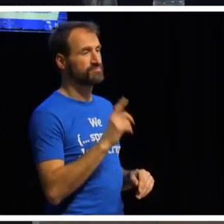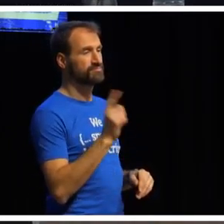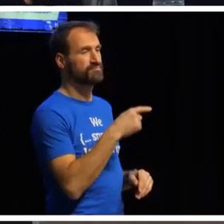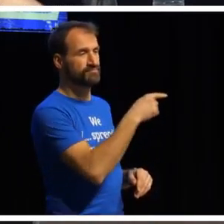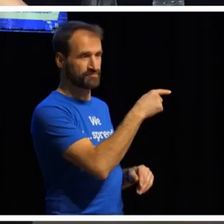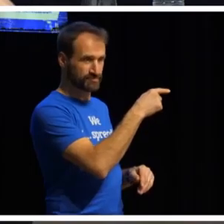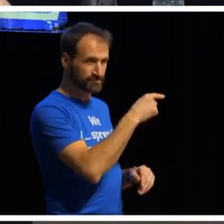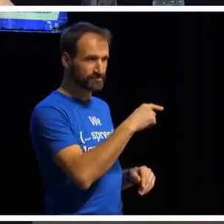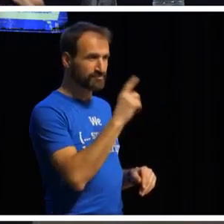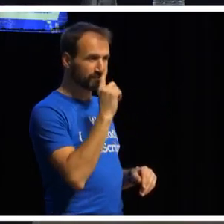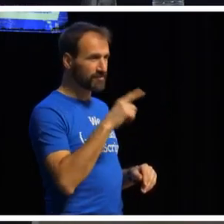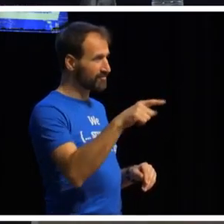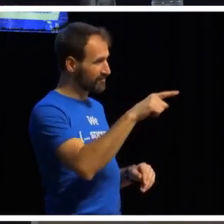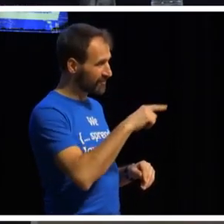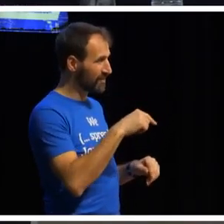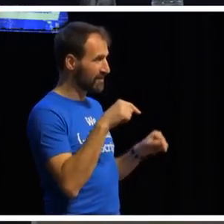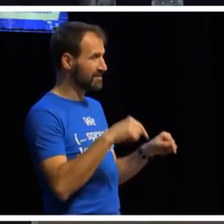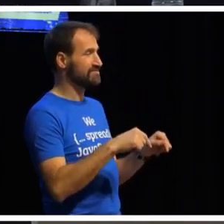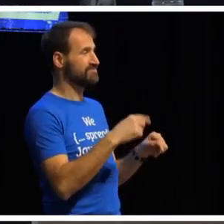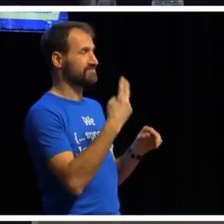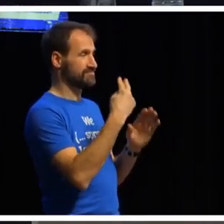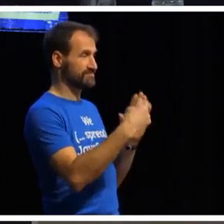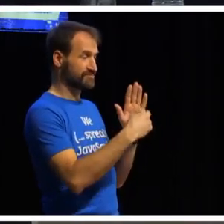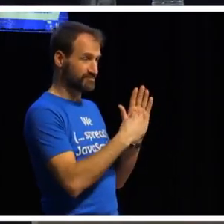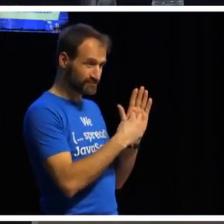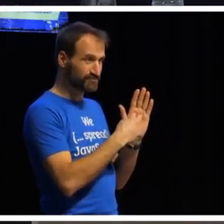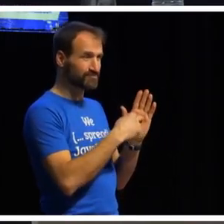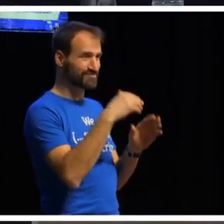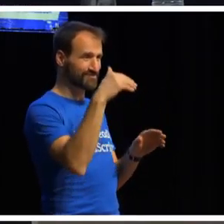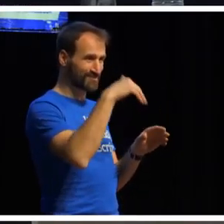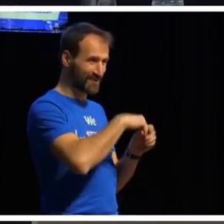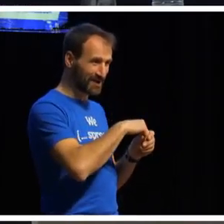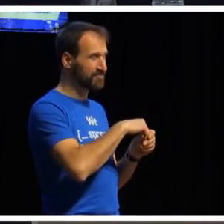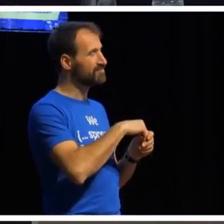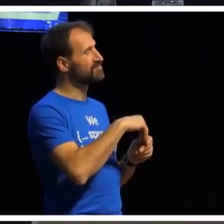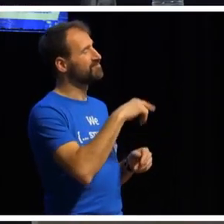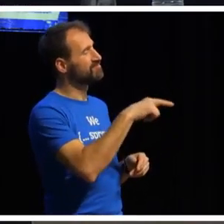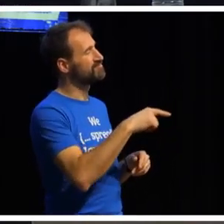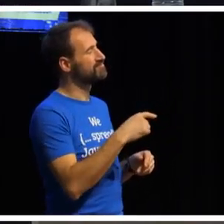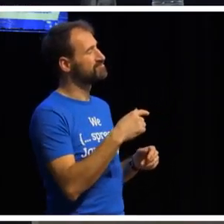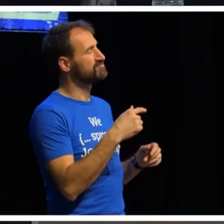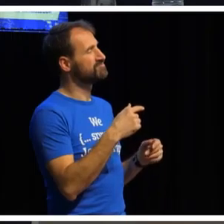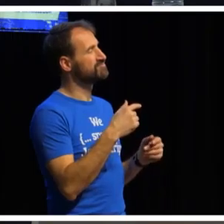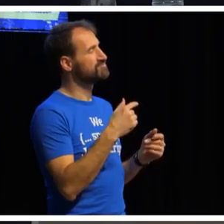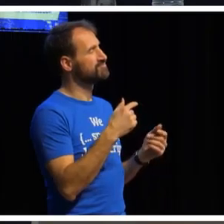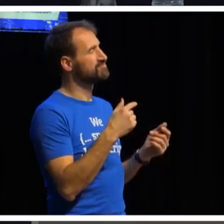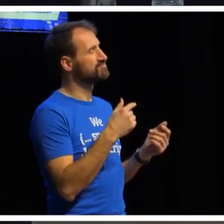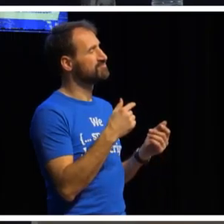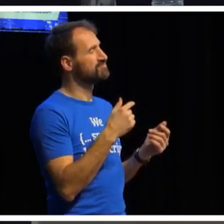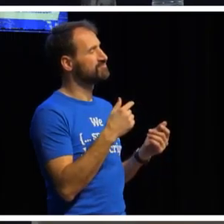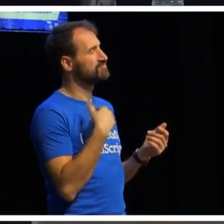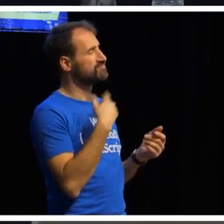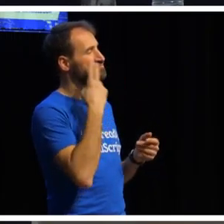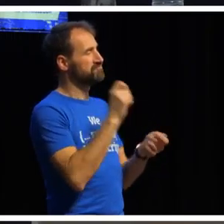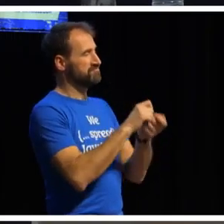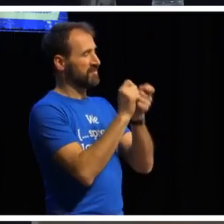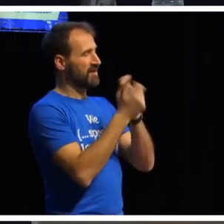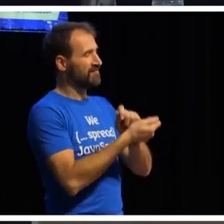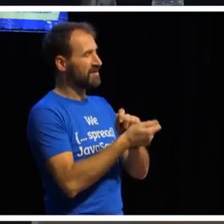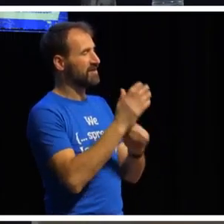so it's connected to two pins called B3 and B4. So if we said, in fact, let's just go up here and change this